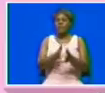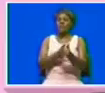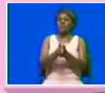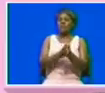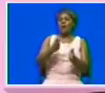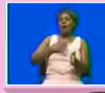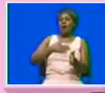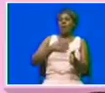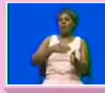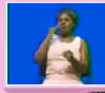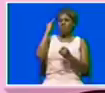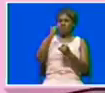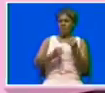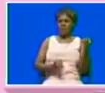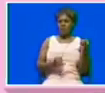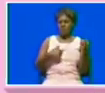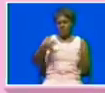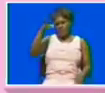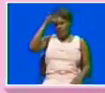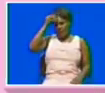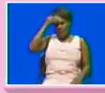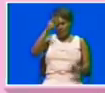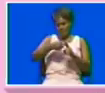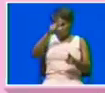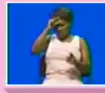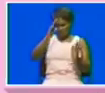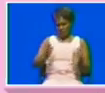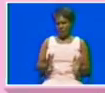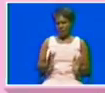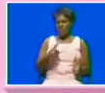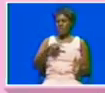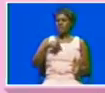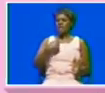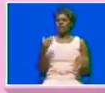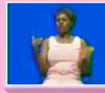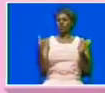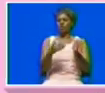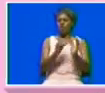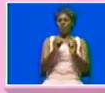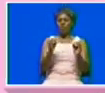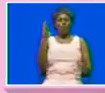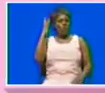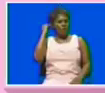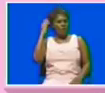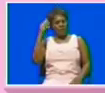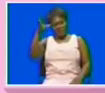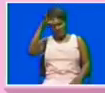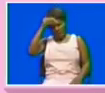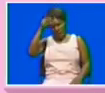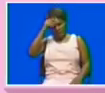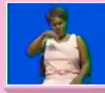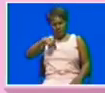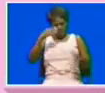us. Lastly, and I have learned this from the governor, we will not stop listening and learning. We